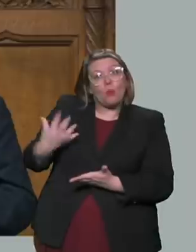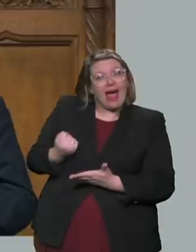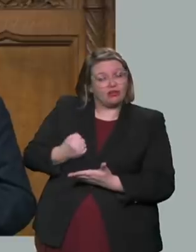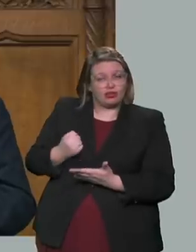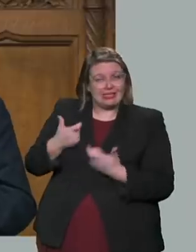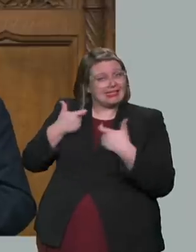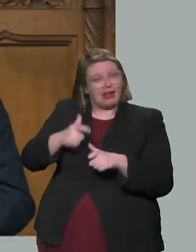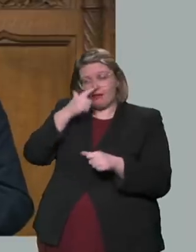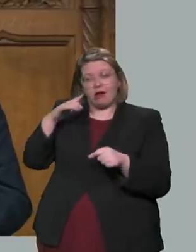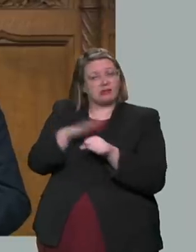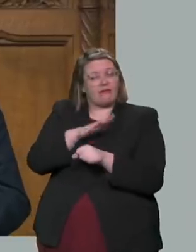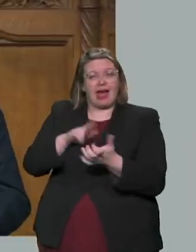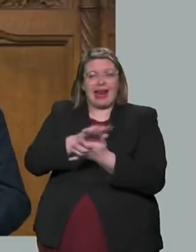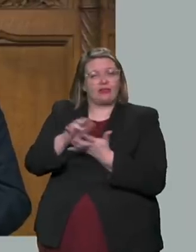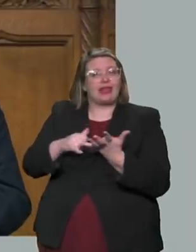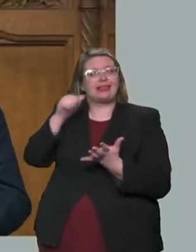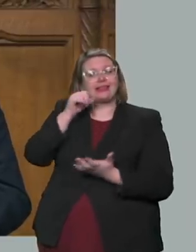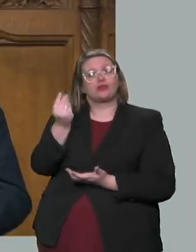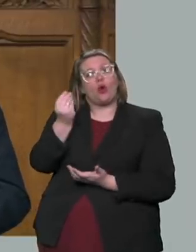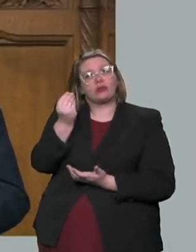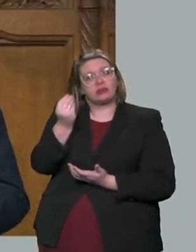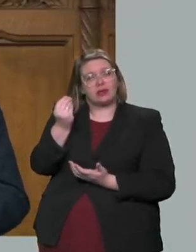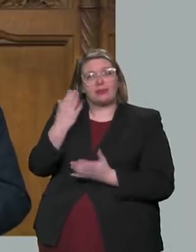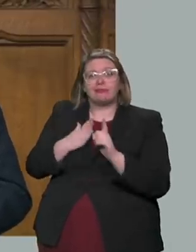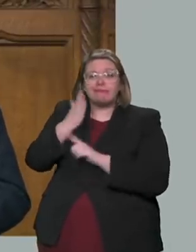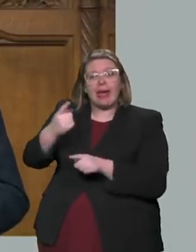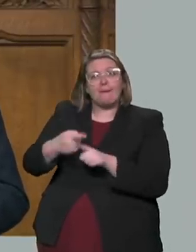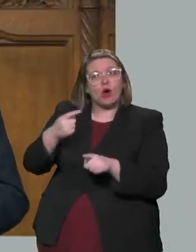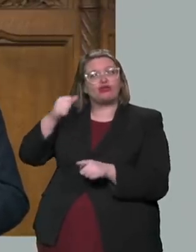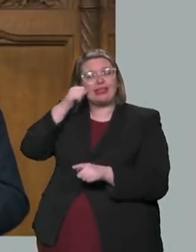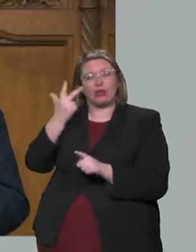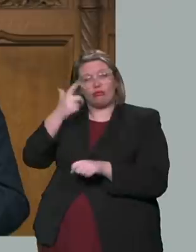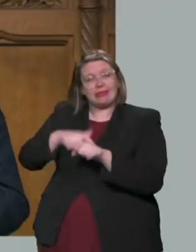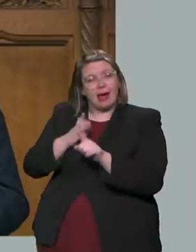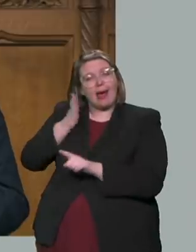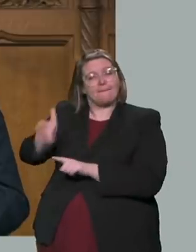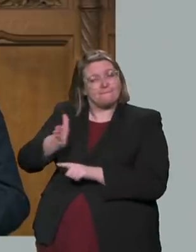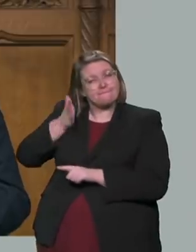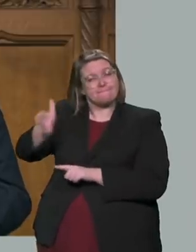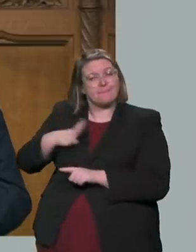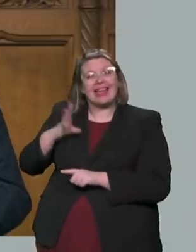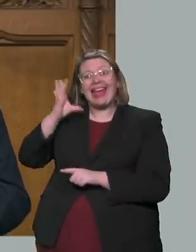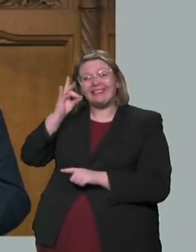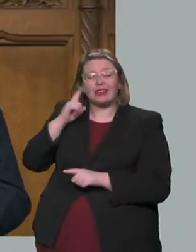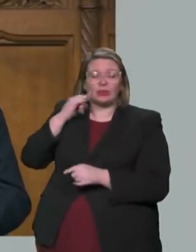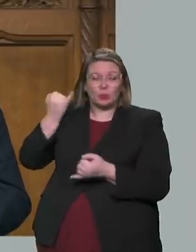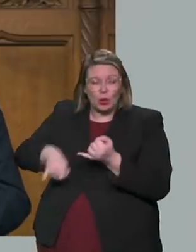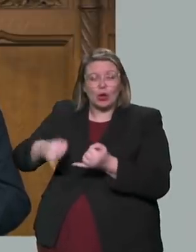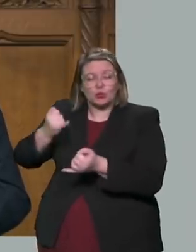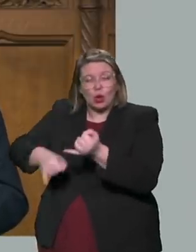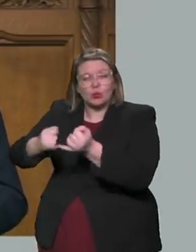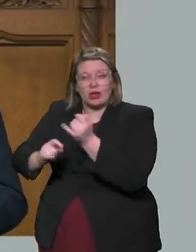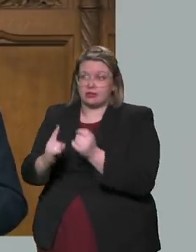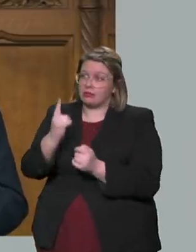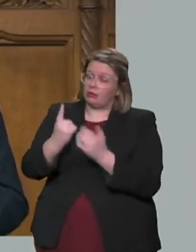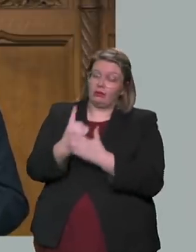costs. In the past 3 months, I've had to go to the emergency dentist 3 times for the same tooth, with the infection initially getting so bad I collapsed at work.